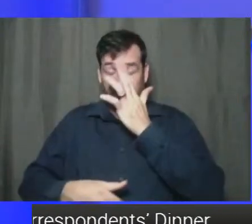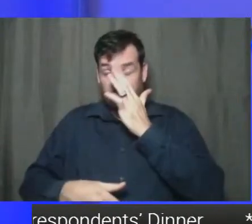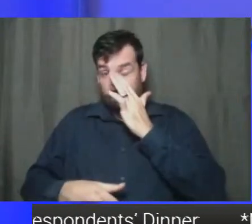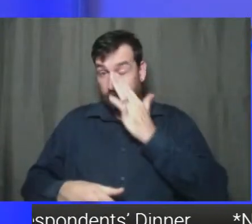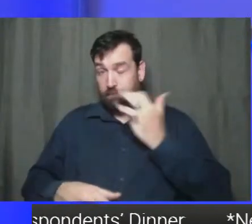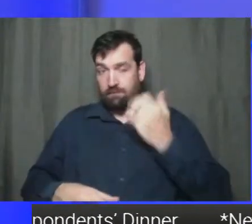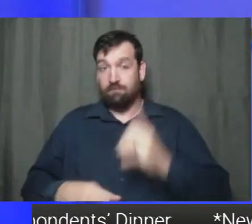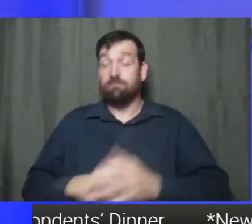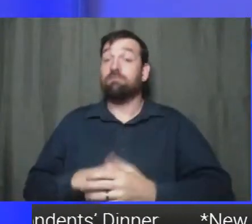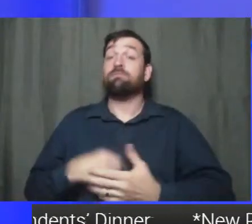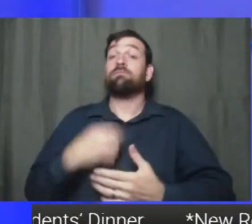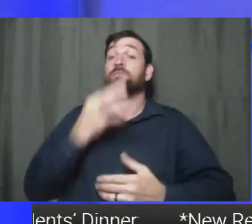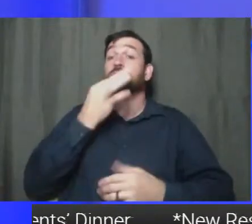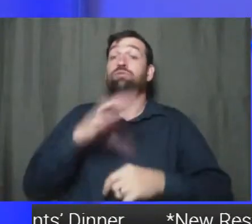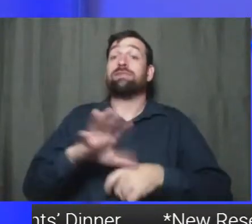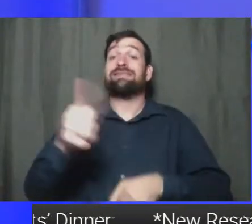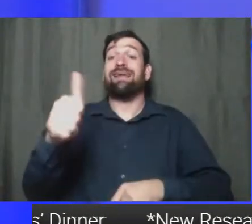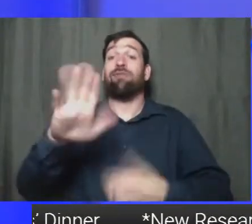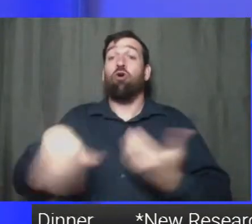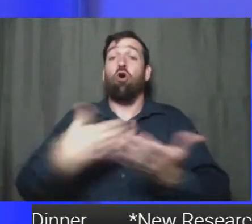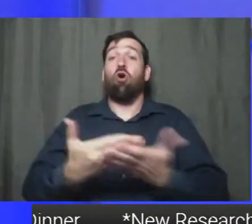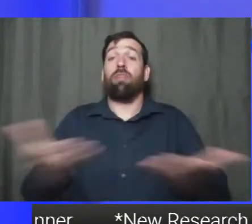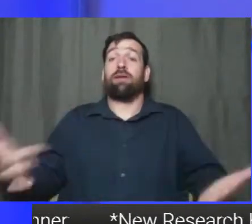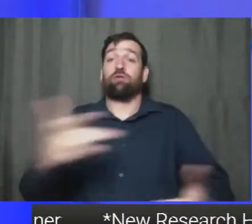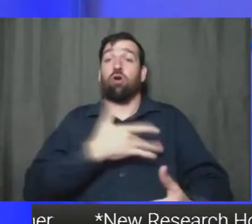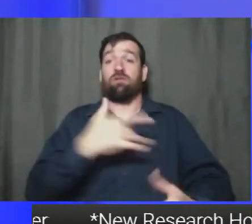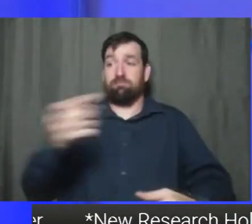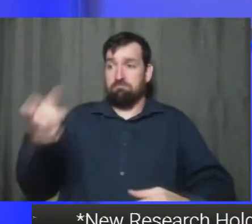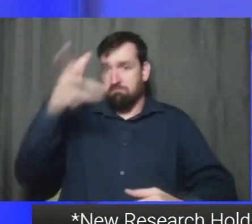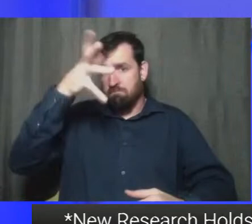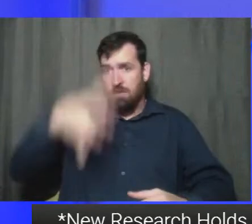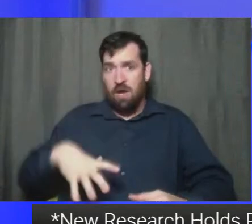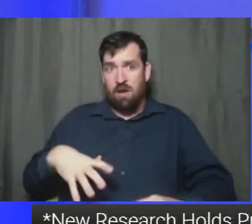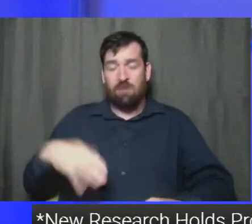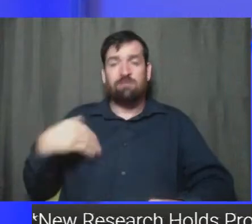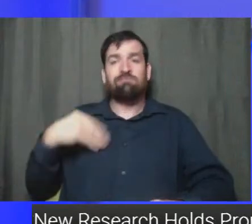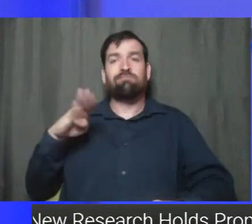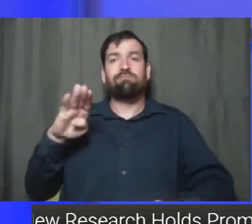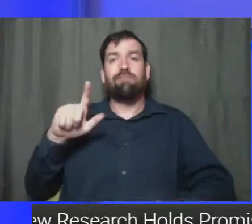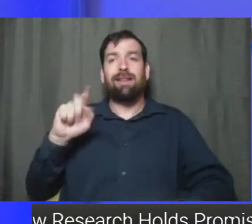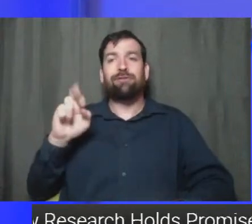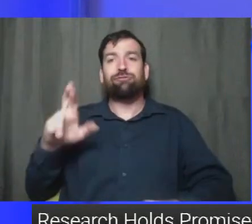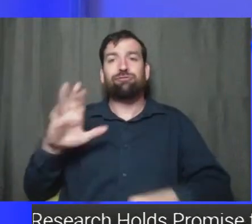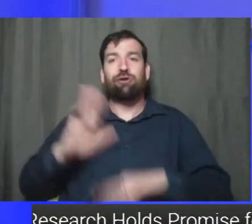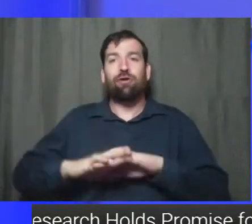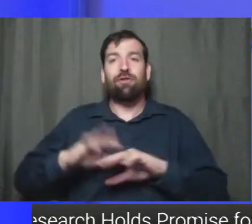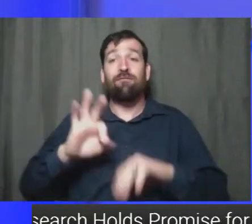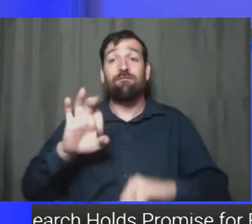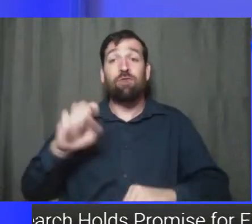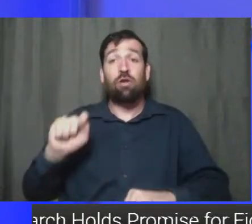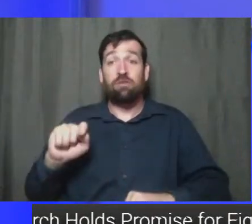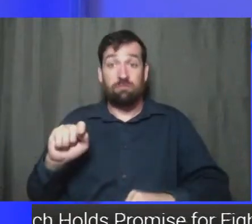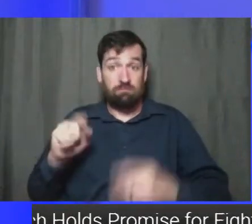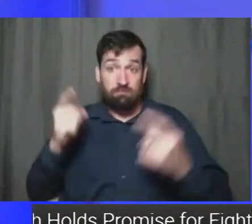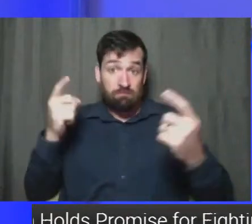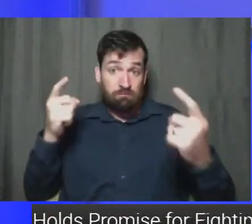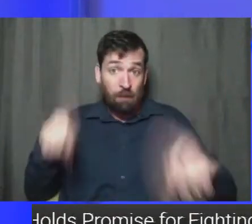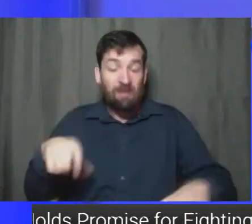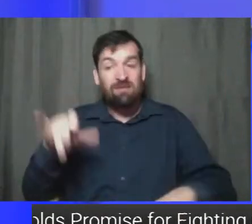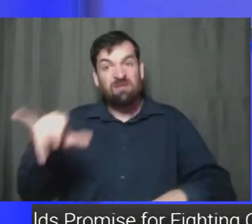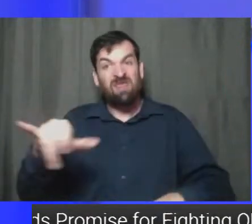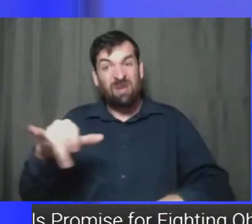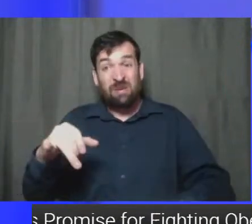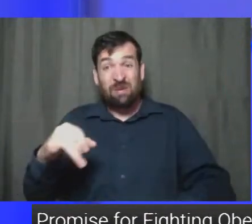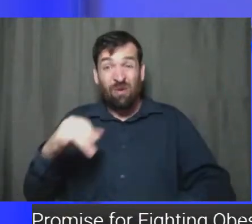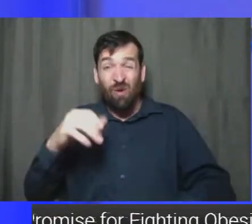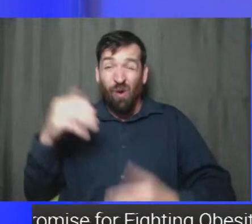Coming up at 10 on All Things Heart, you'll meet a man who got a blister on his foot. What he didn't know is that blister would nearly cost him his leg. We